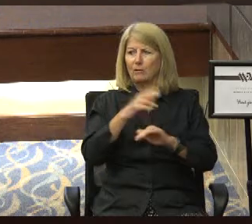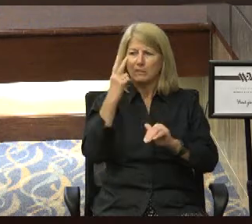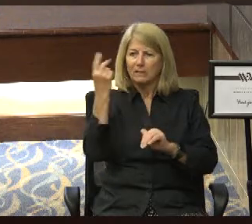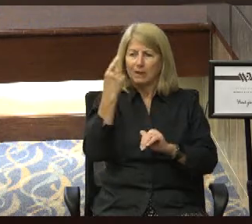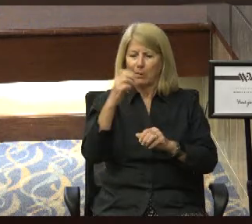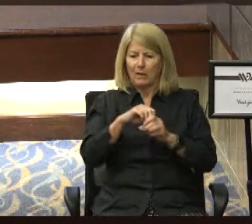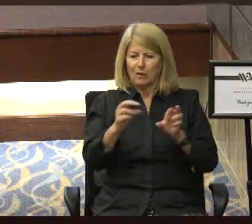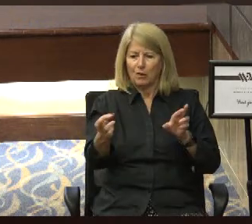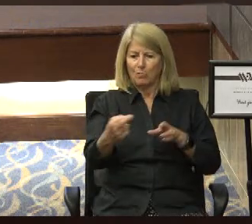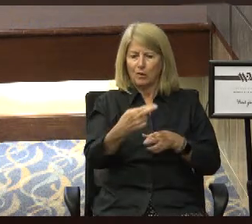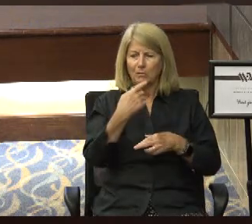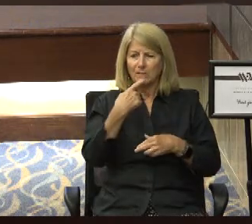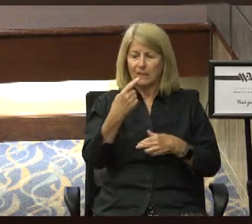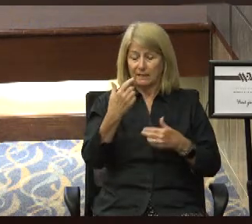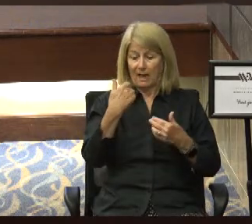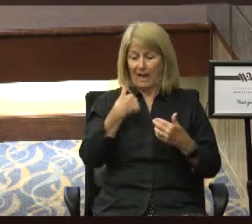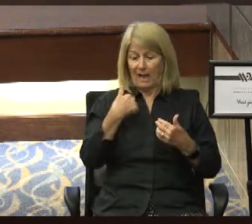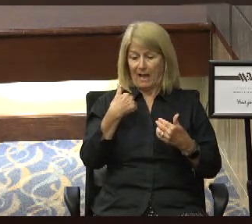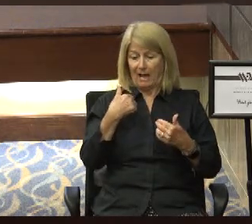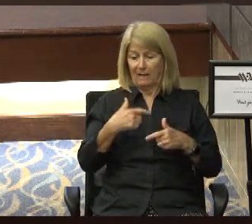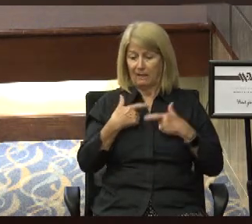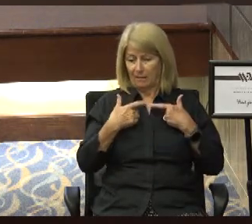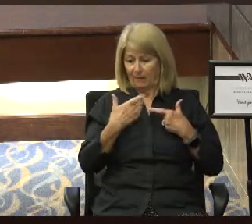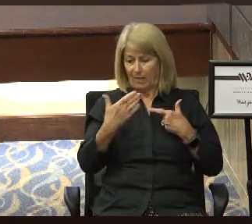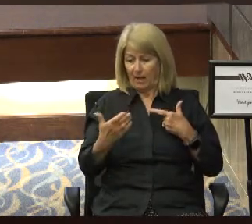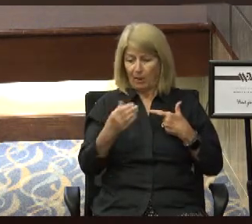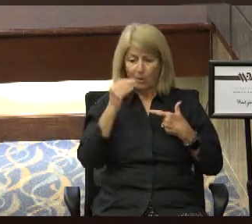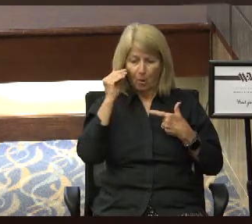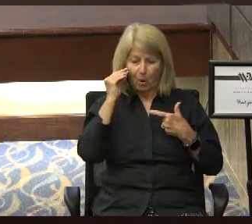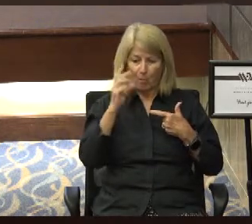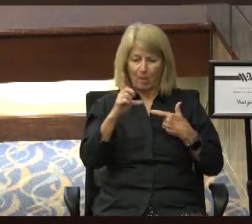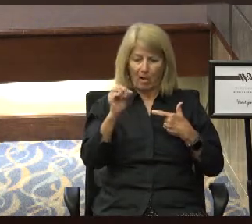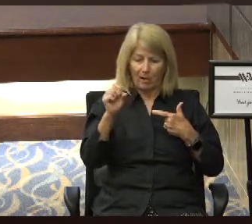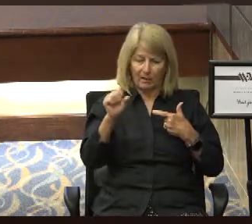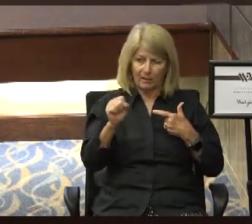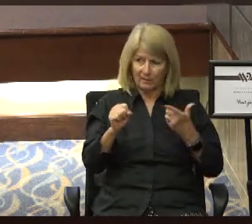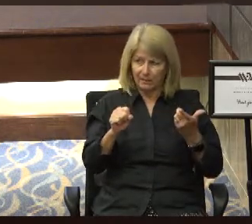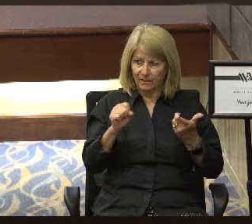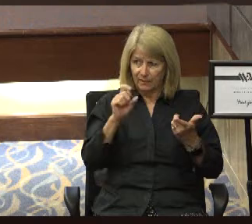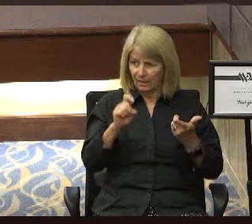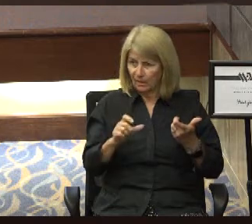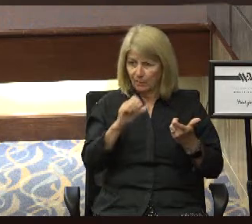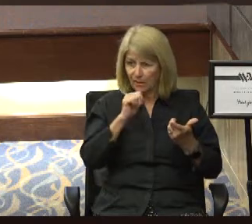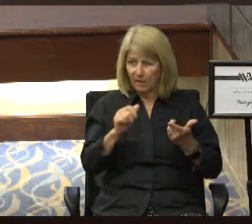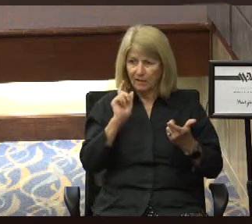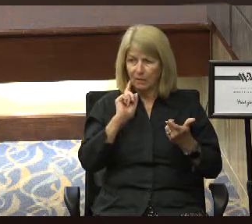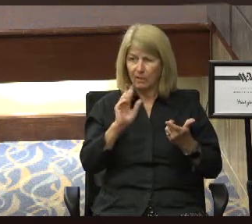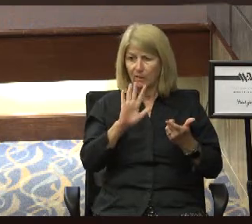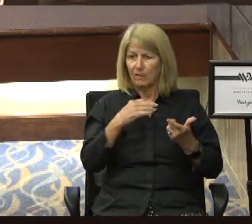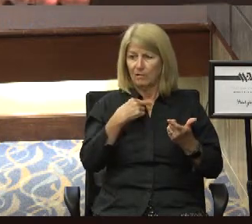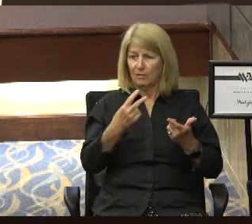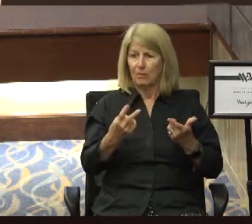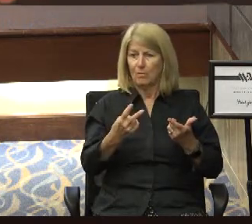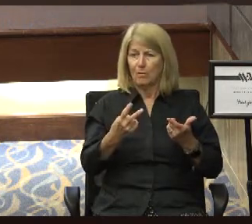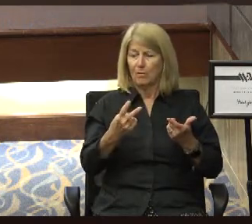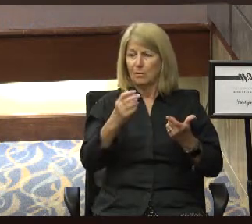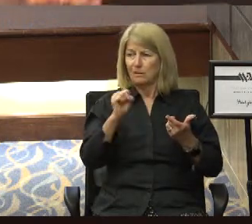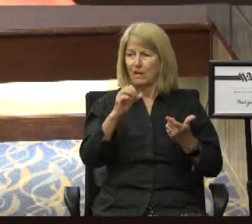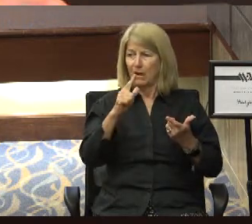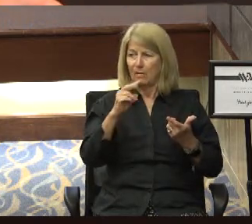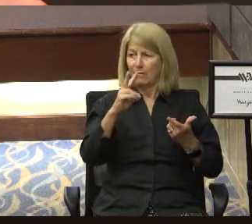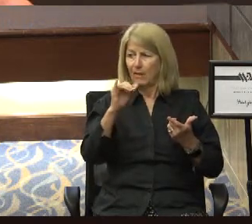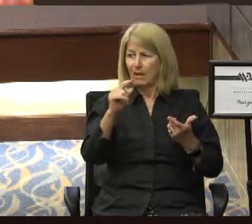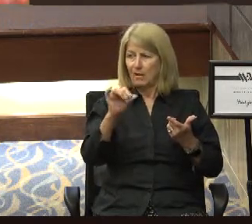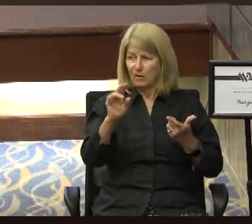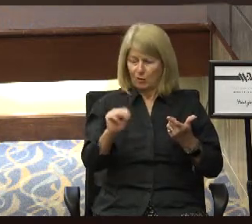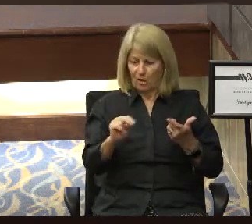that is saying, I'm a resident experiencing homelessness and this is a need, I would say we're not hearing their voice in that way, though Salvation Army is